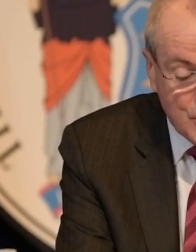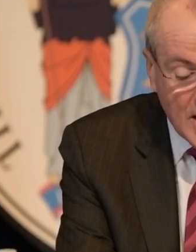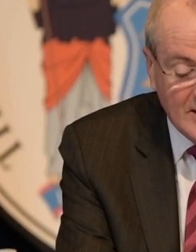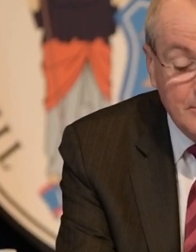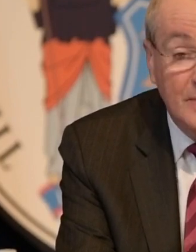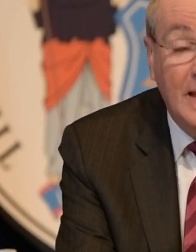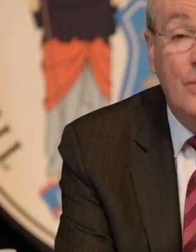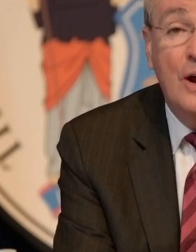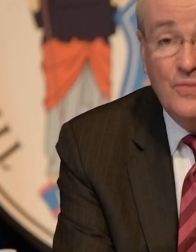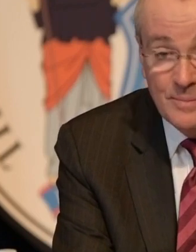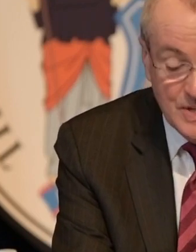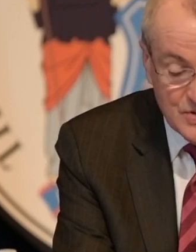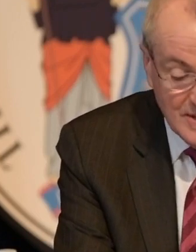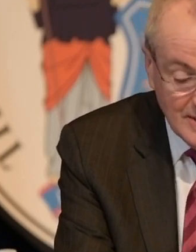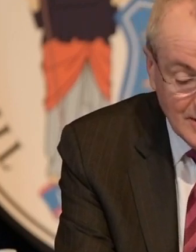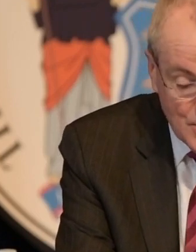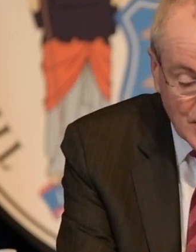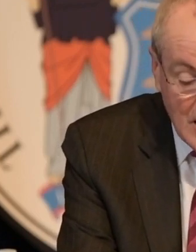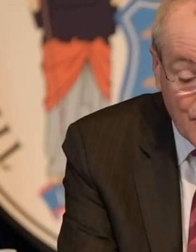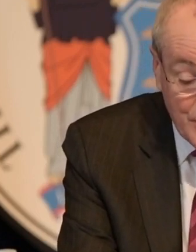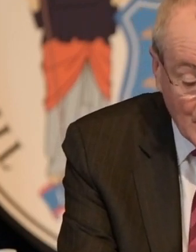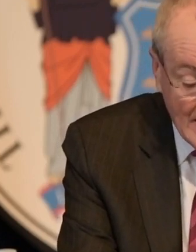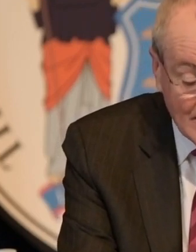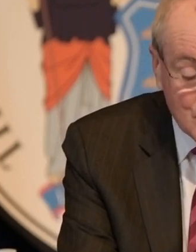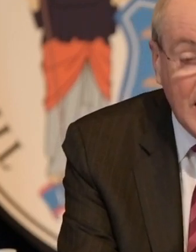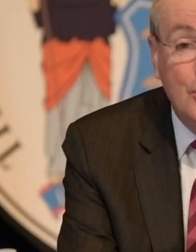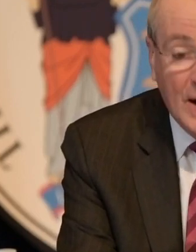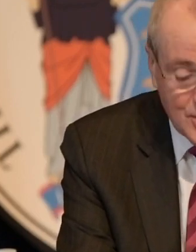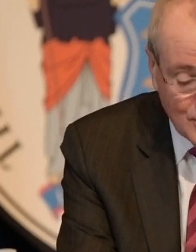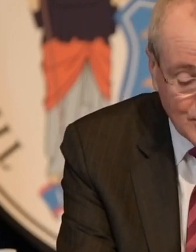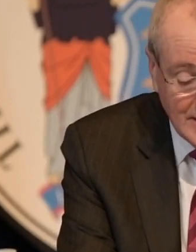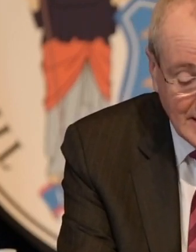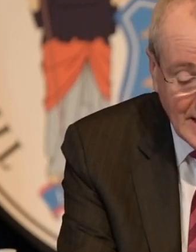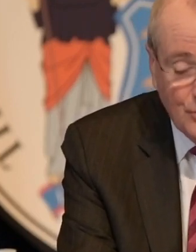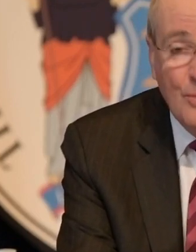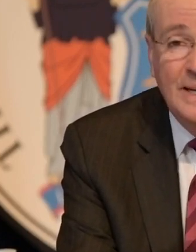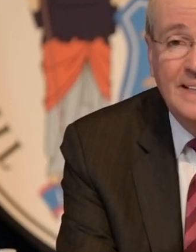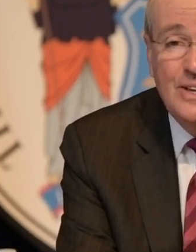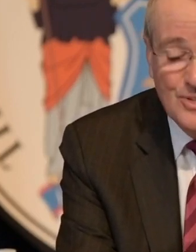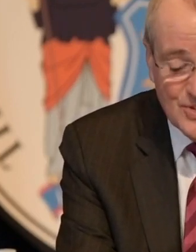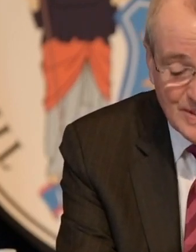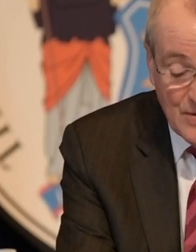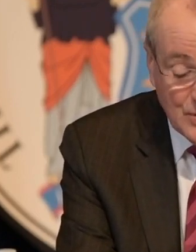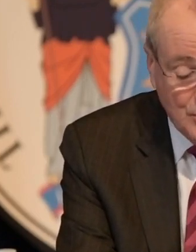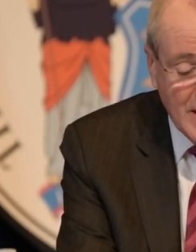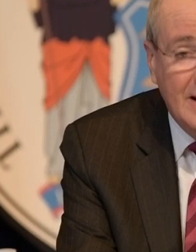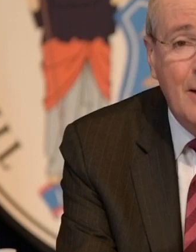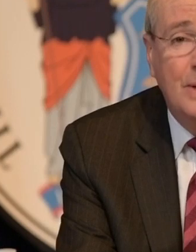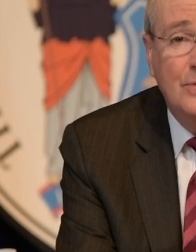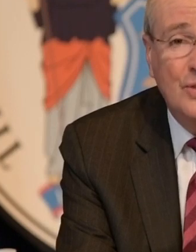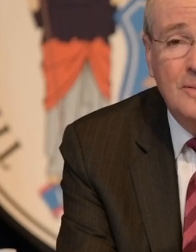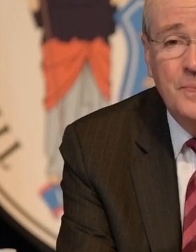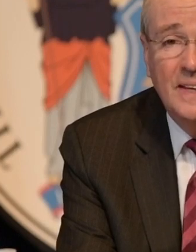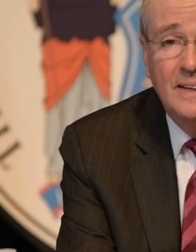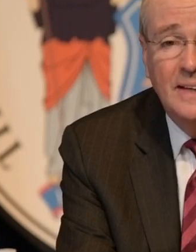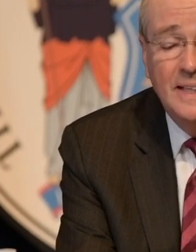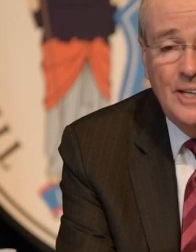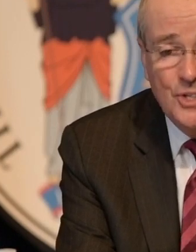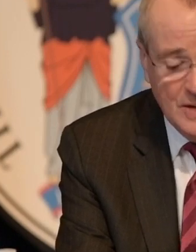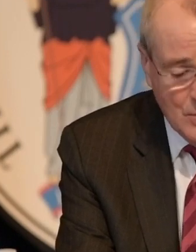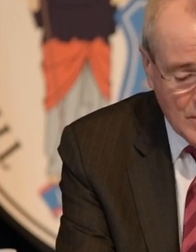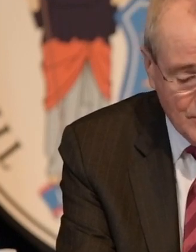Carol, and Janet, and their families, which account for Bill and Anna's 10 grandchildren and so many nieces and nephews. May God bless him